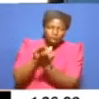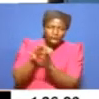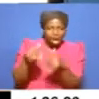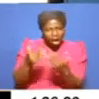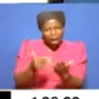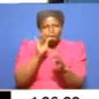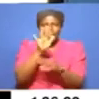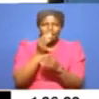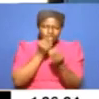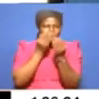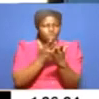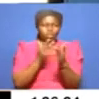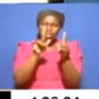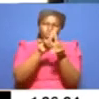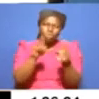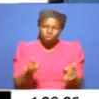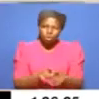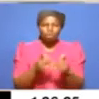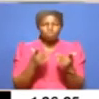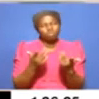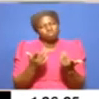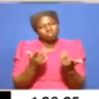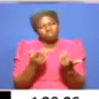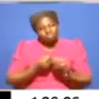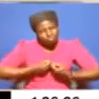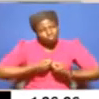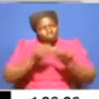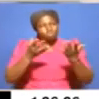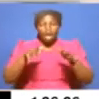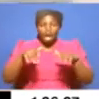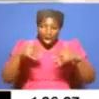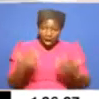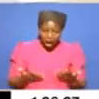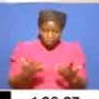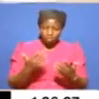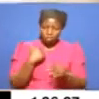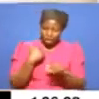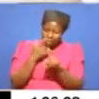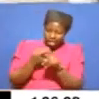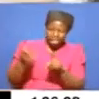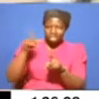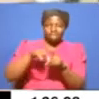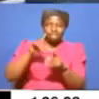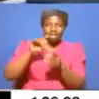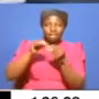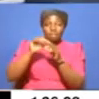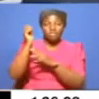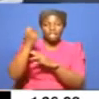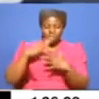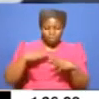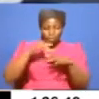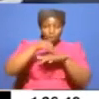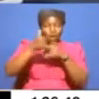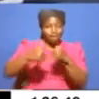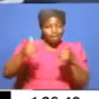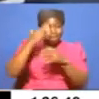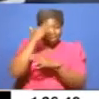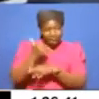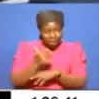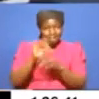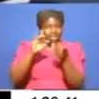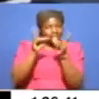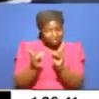information then also released? There has been an increase in the number of Kenyans online due to affordability of data